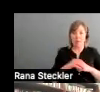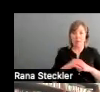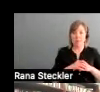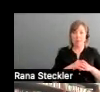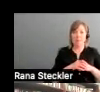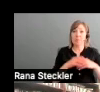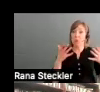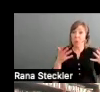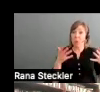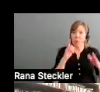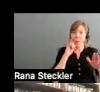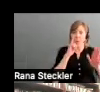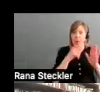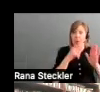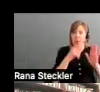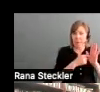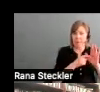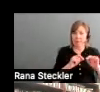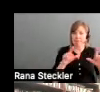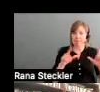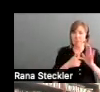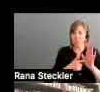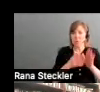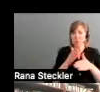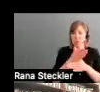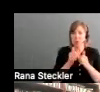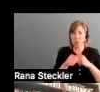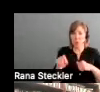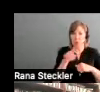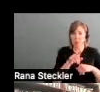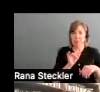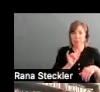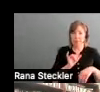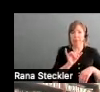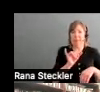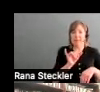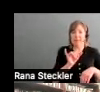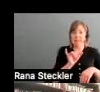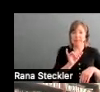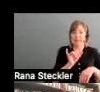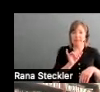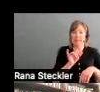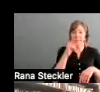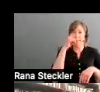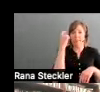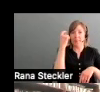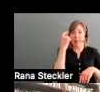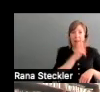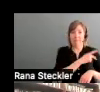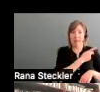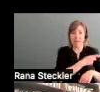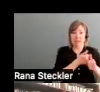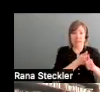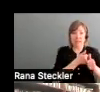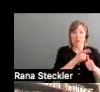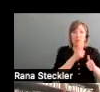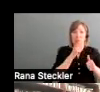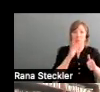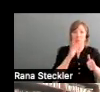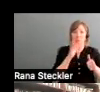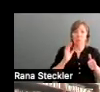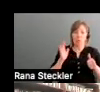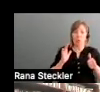So one example that I just want to share is this, this Black patient who had